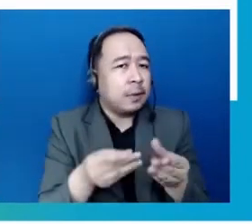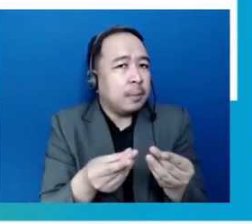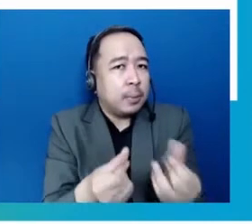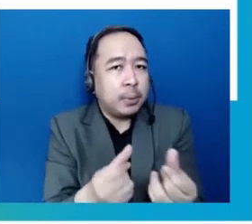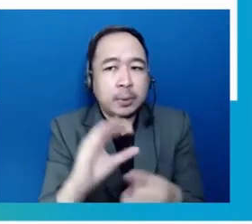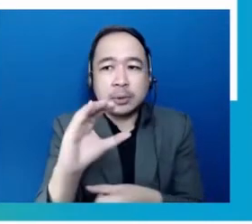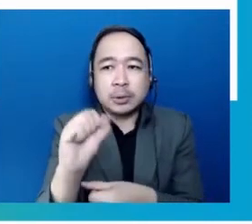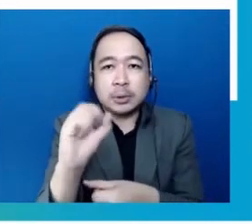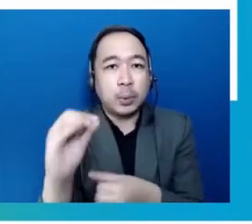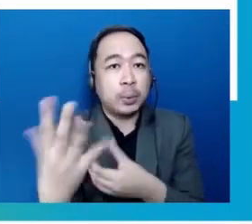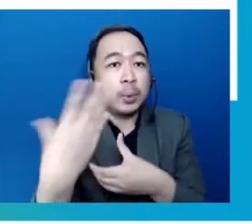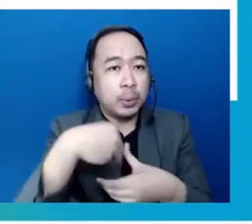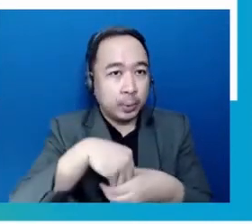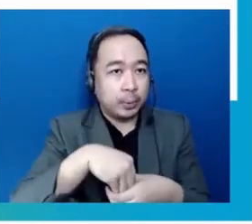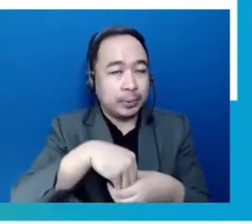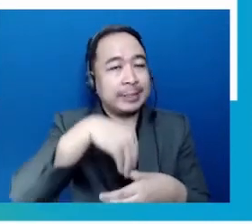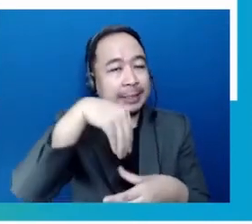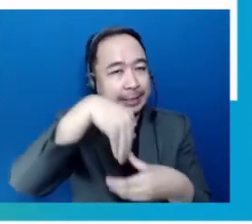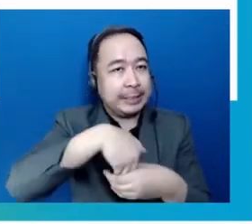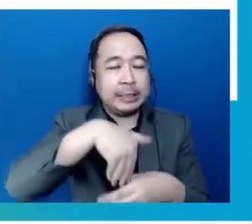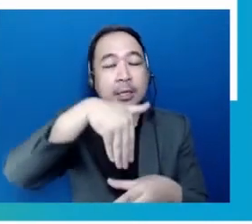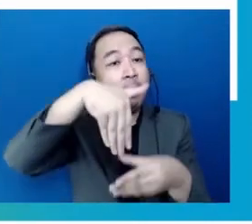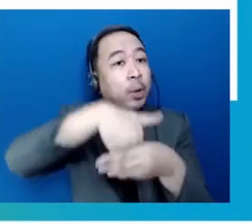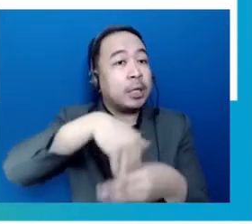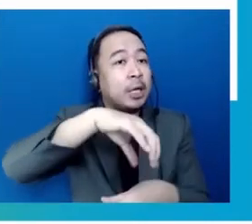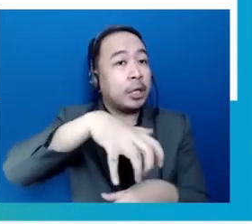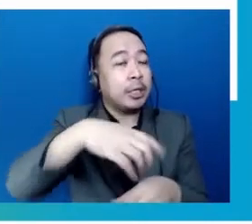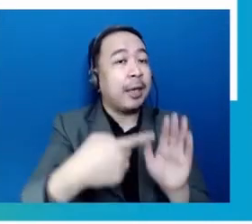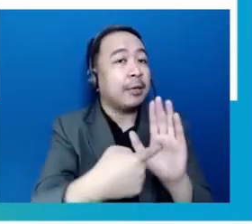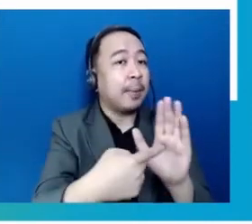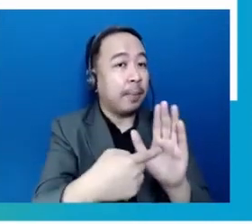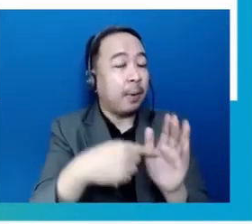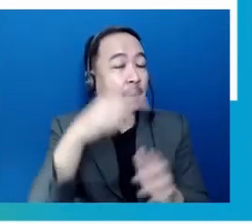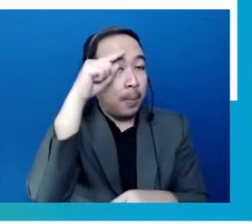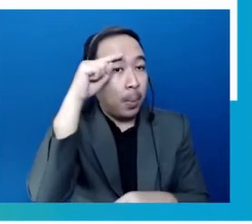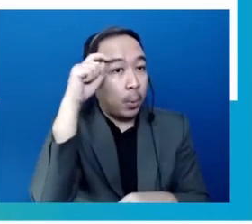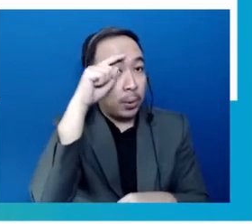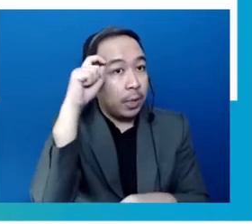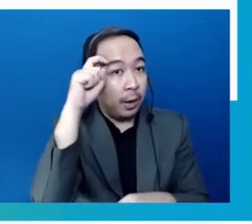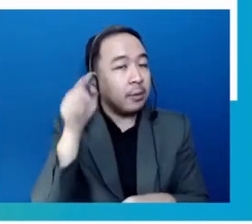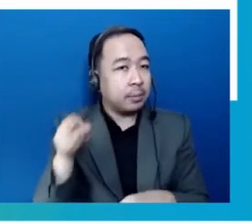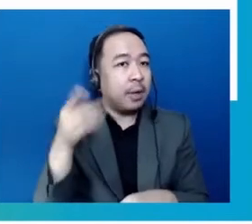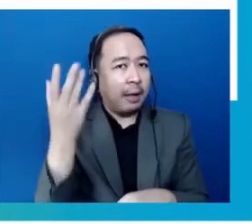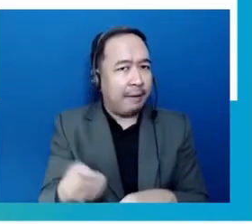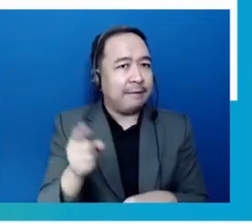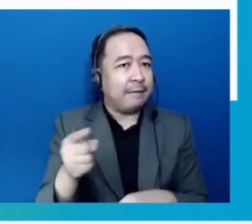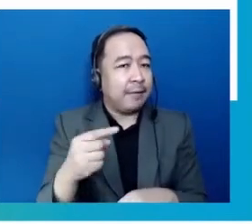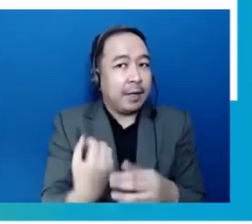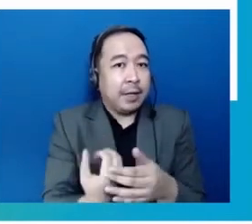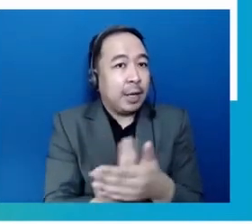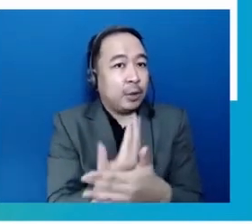in our country operations. For example, in Mongolia, where our new country partnership